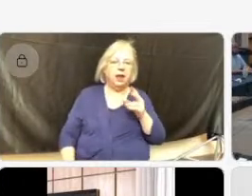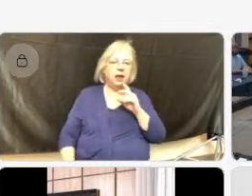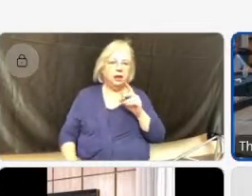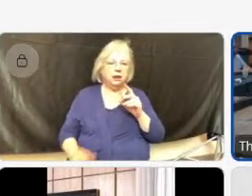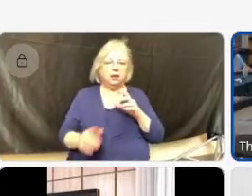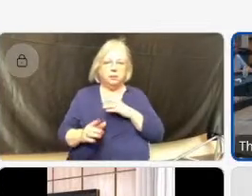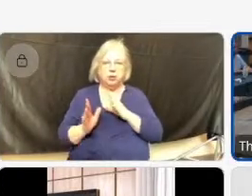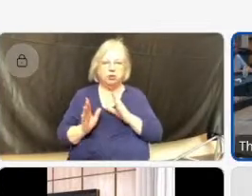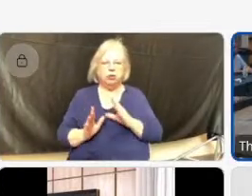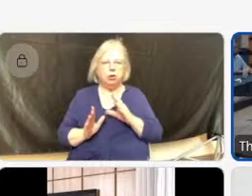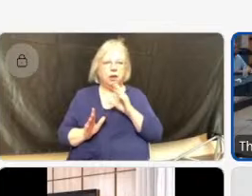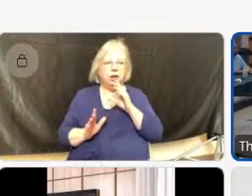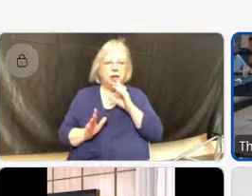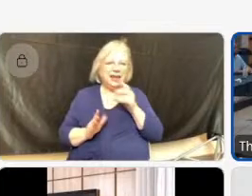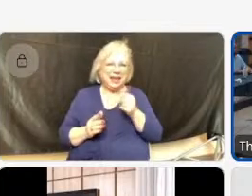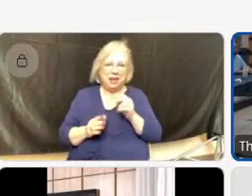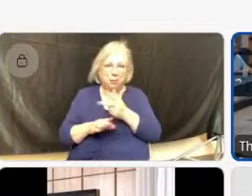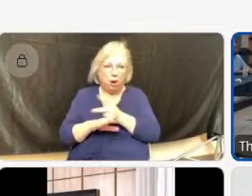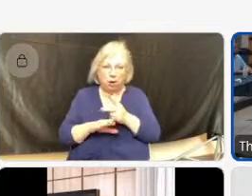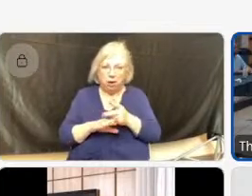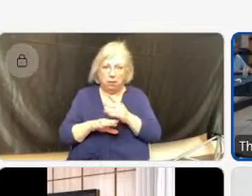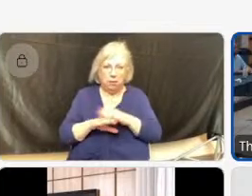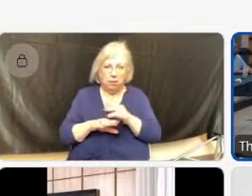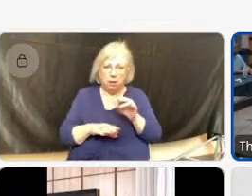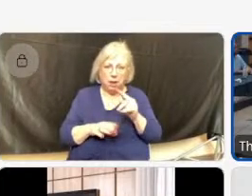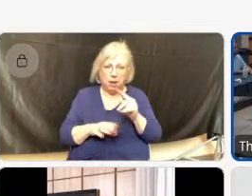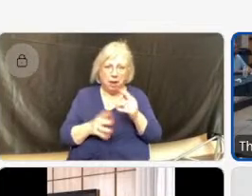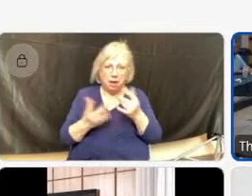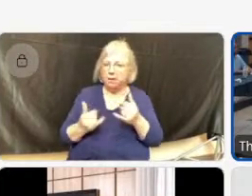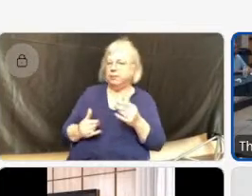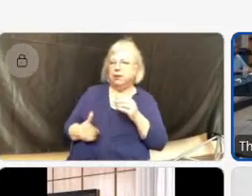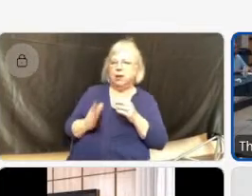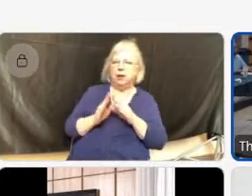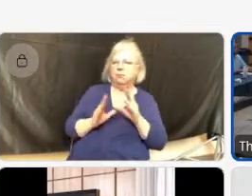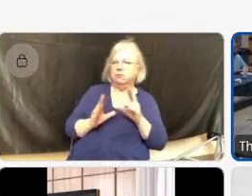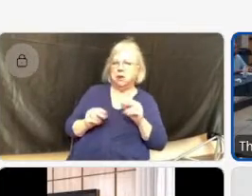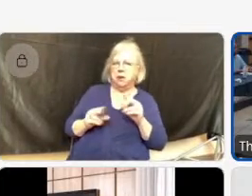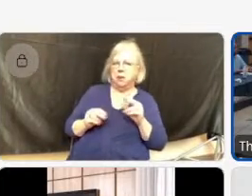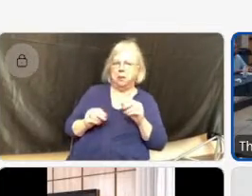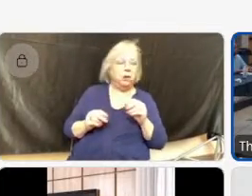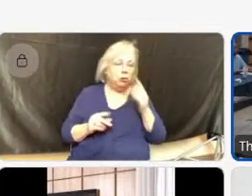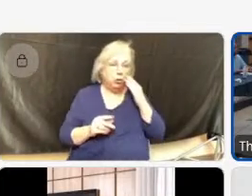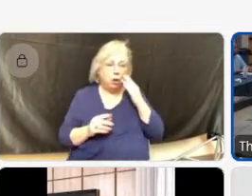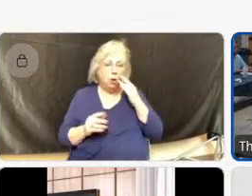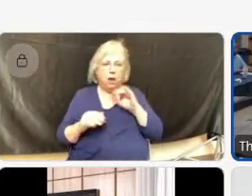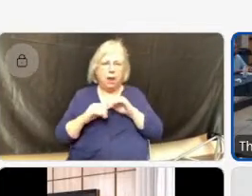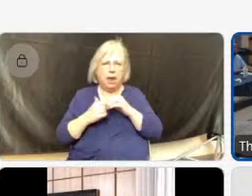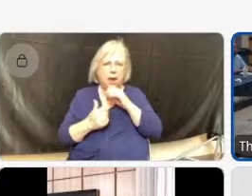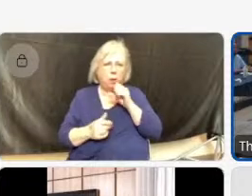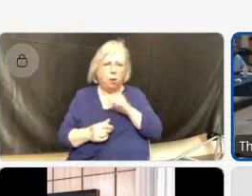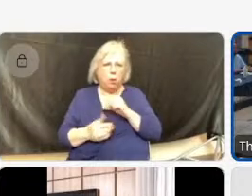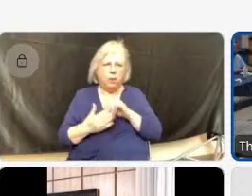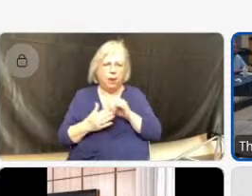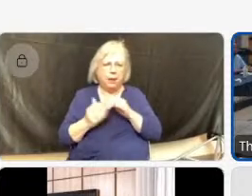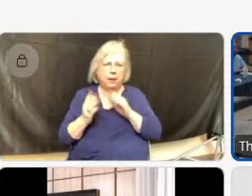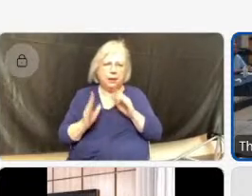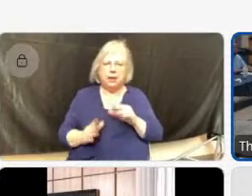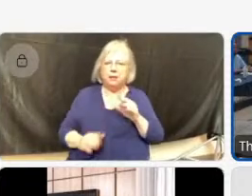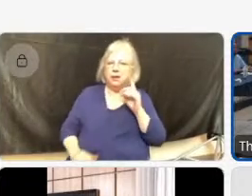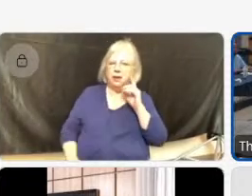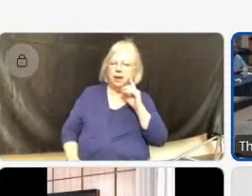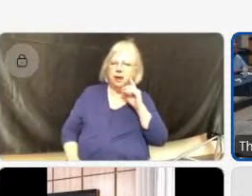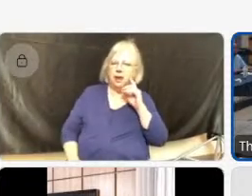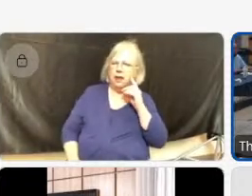parking available? No parking. No, sir. You know how old that building is? Yeah, I think it says 1912. That's what I thought.